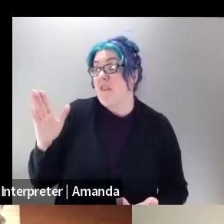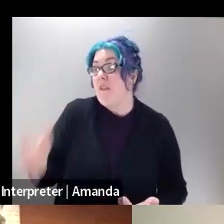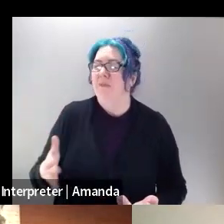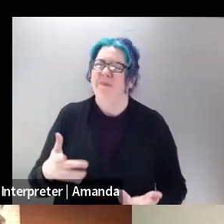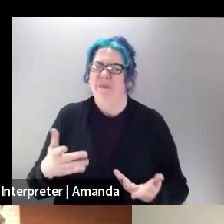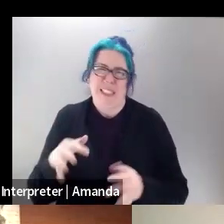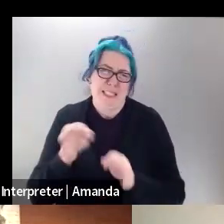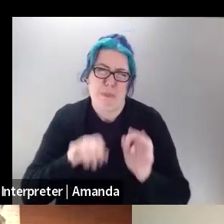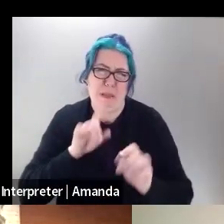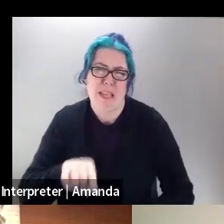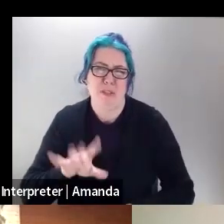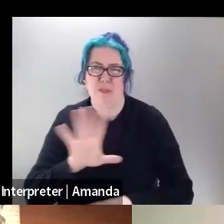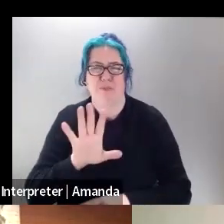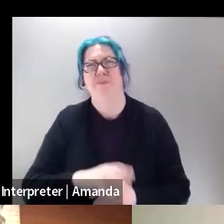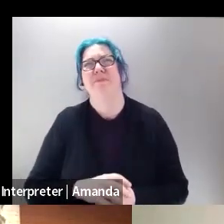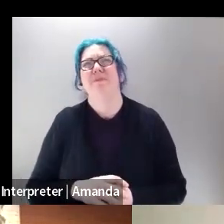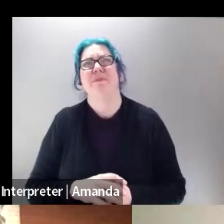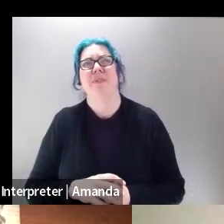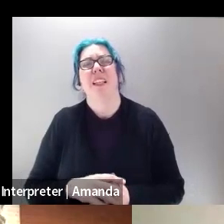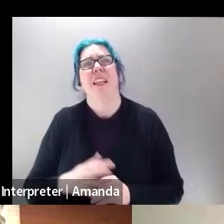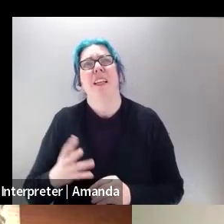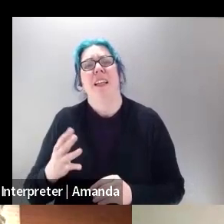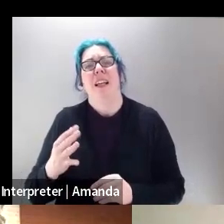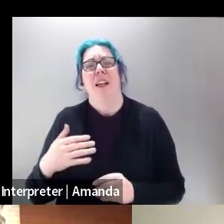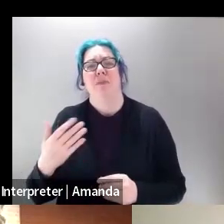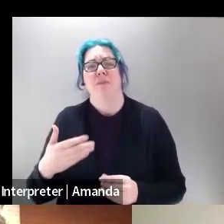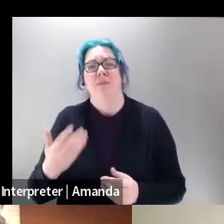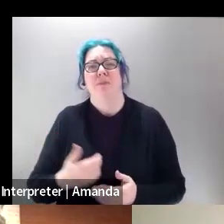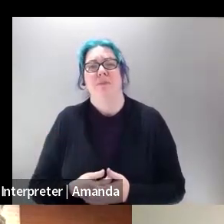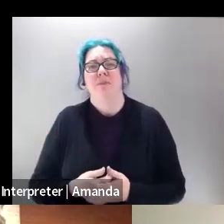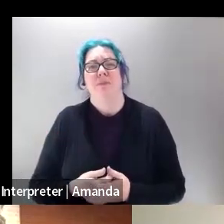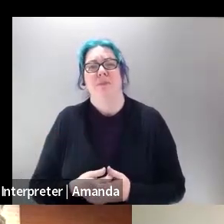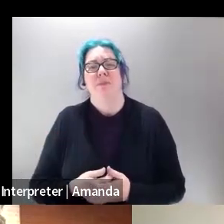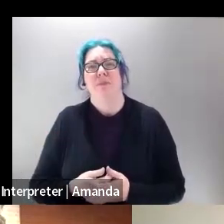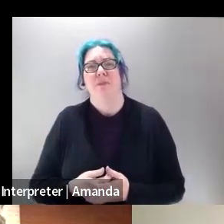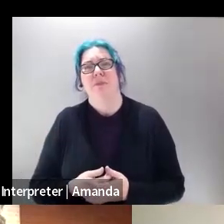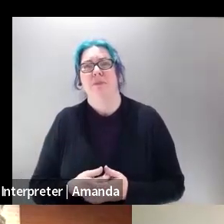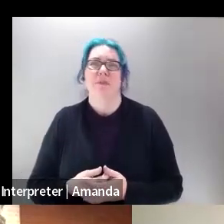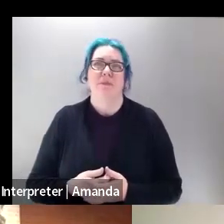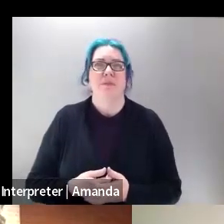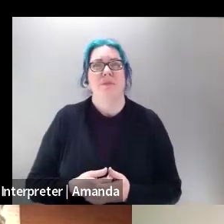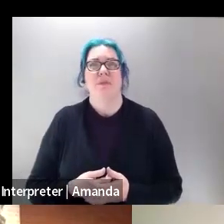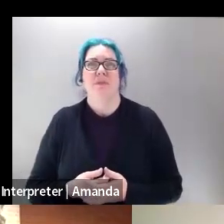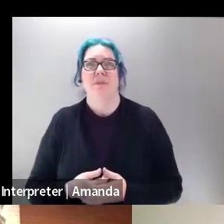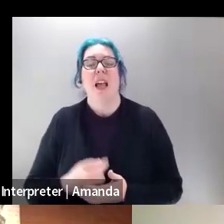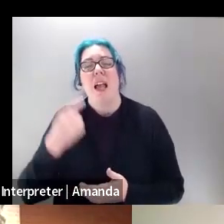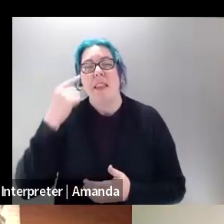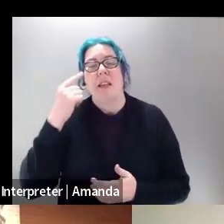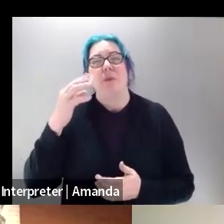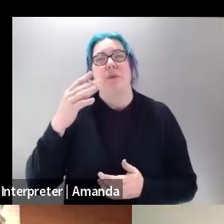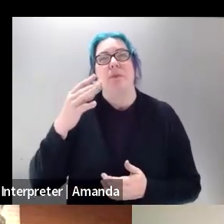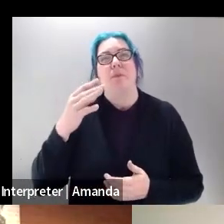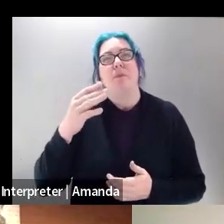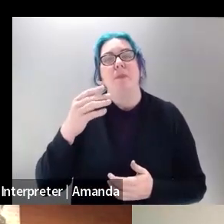that for me. I feel like if you ask any other kind of actor that has worked with me and how I handle